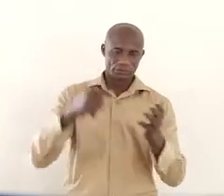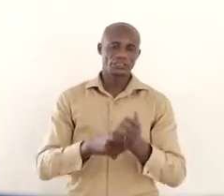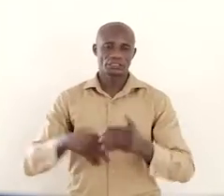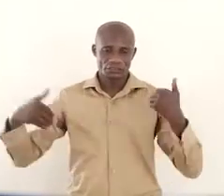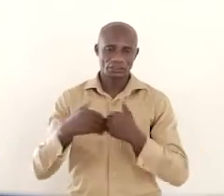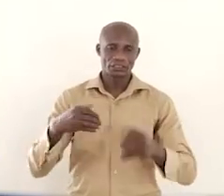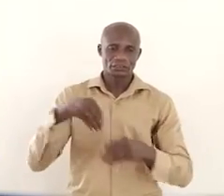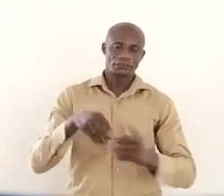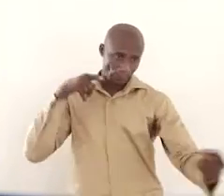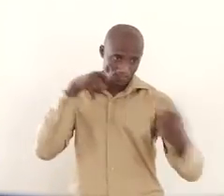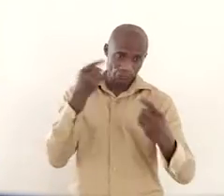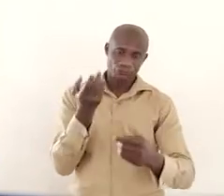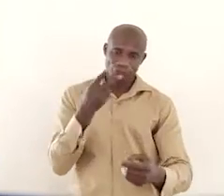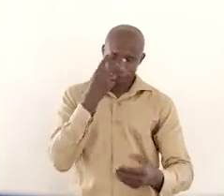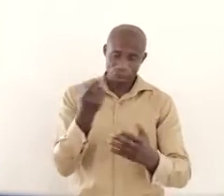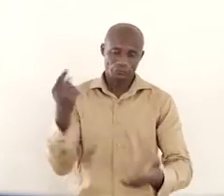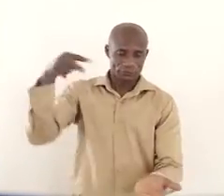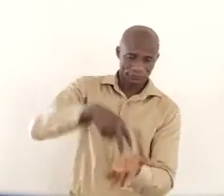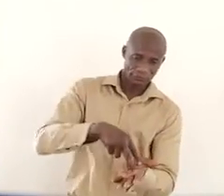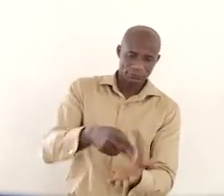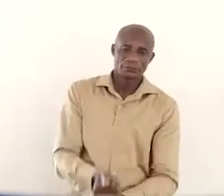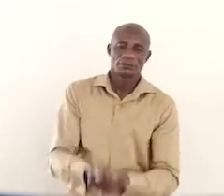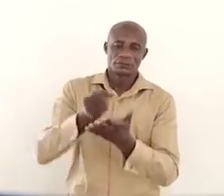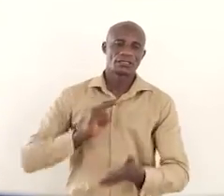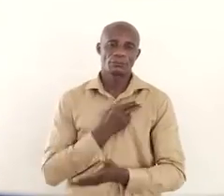challenges from point of view of the resurrection.